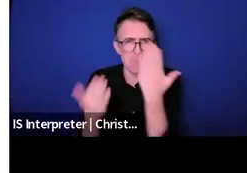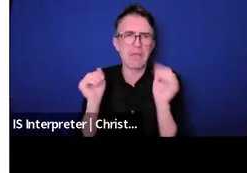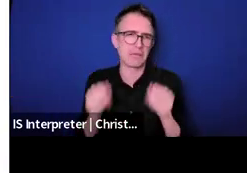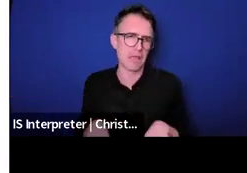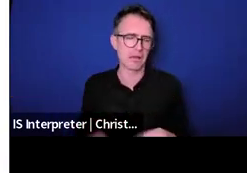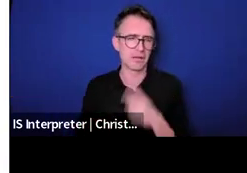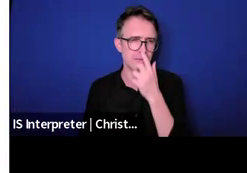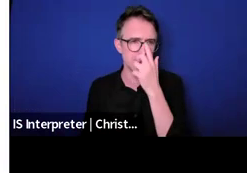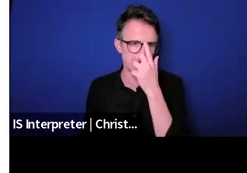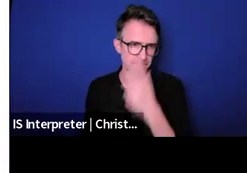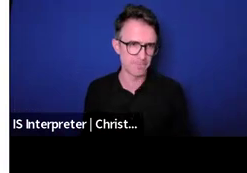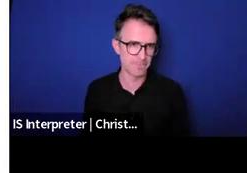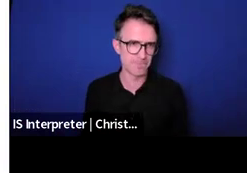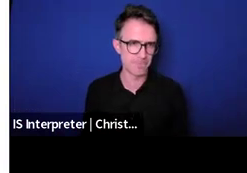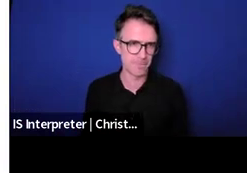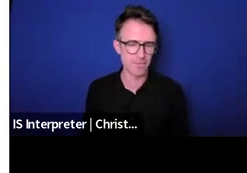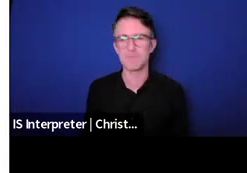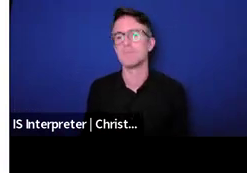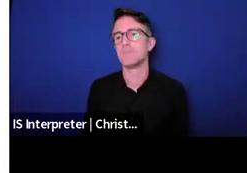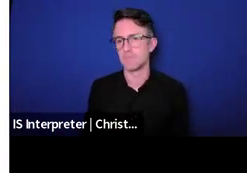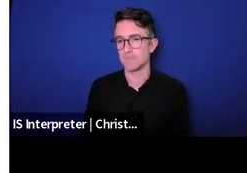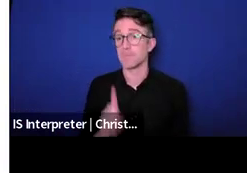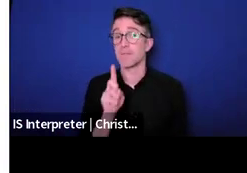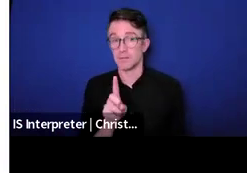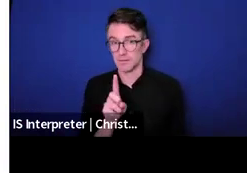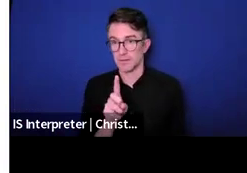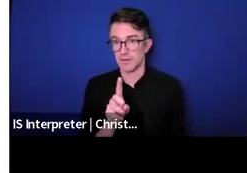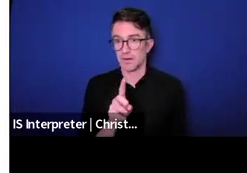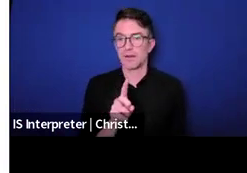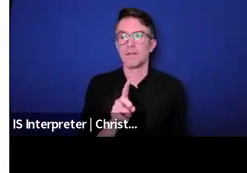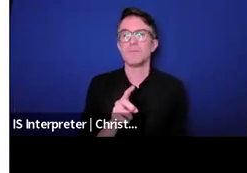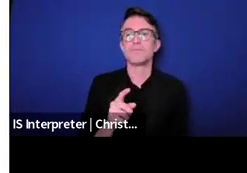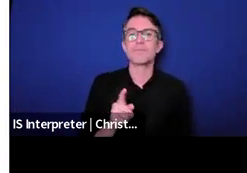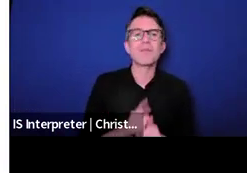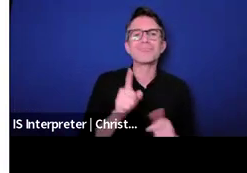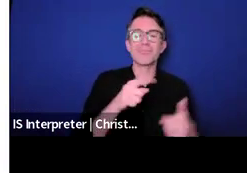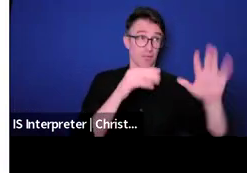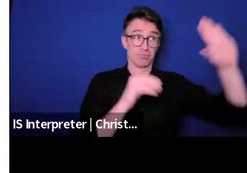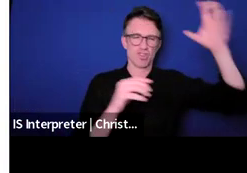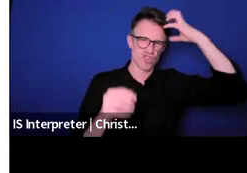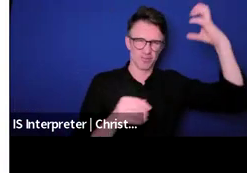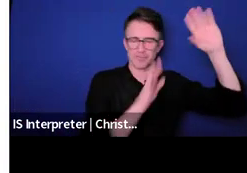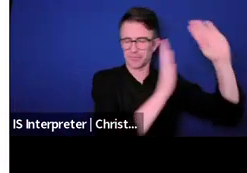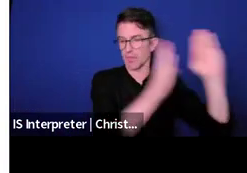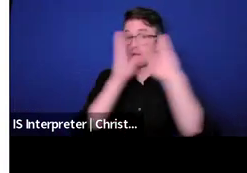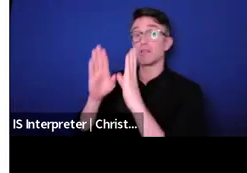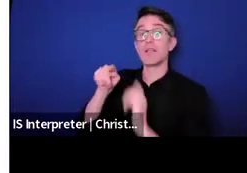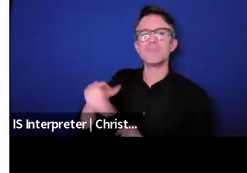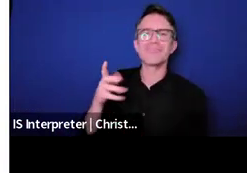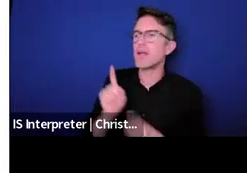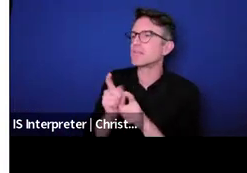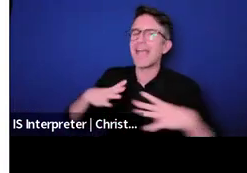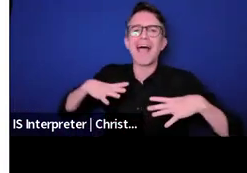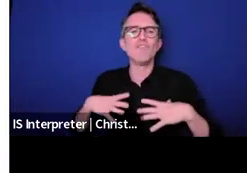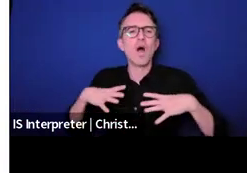from informal workers and community-based organizations undertaking a lot of their care and support within communities. And again,